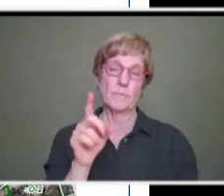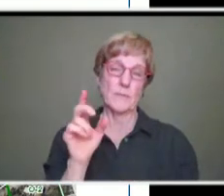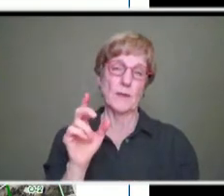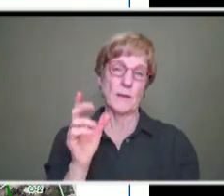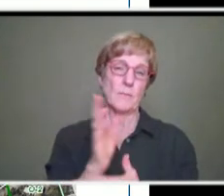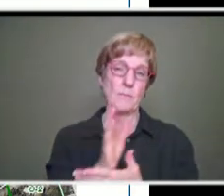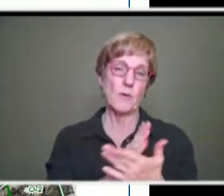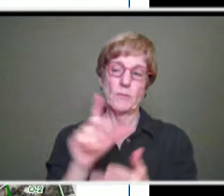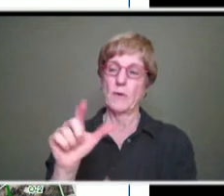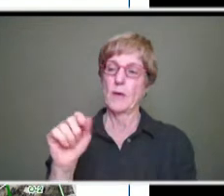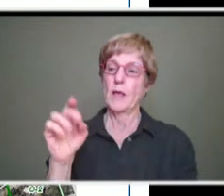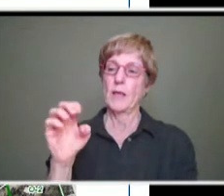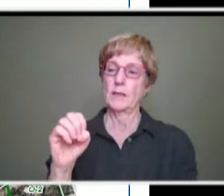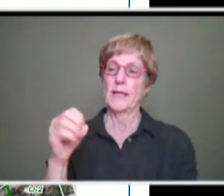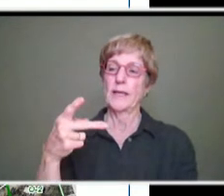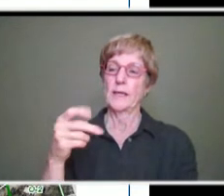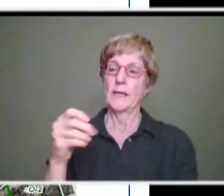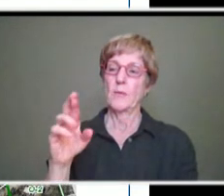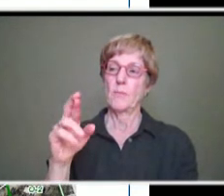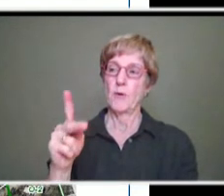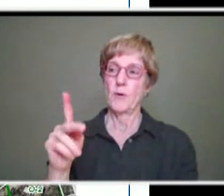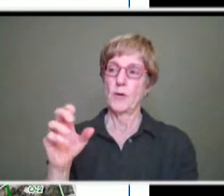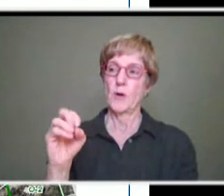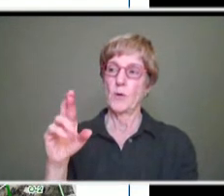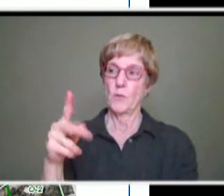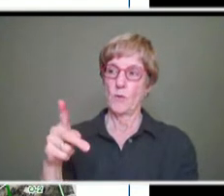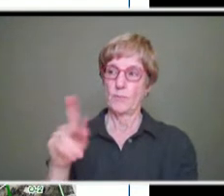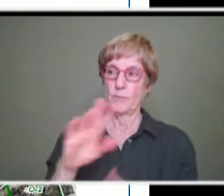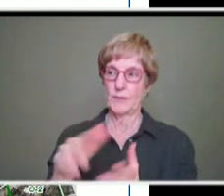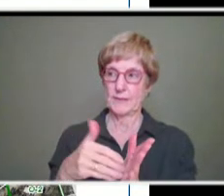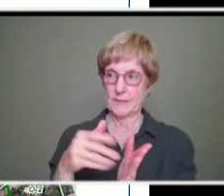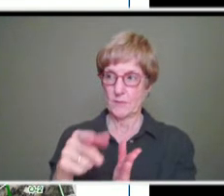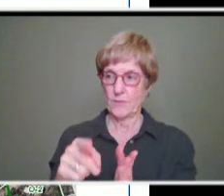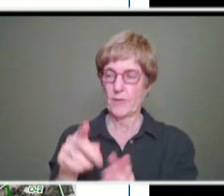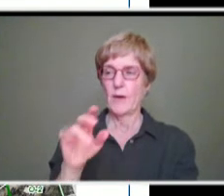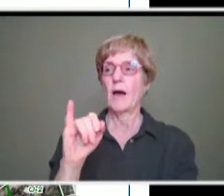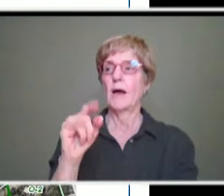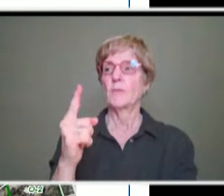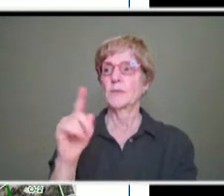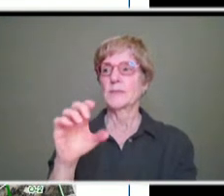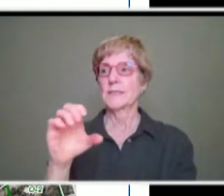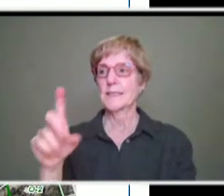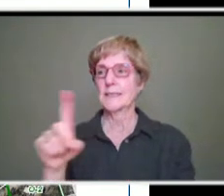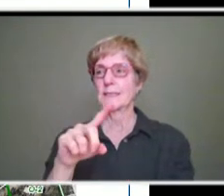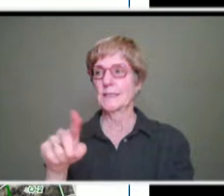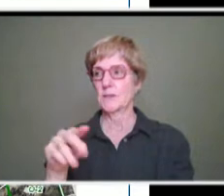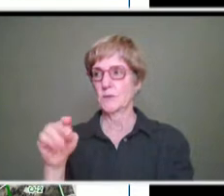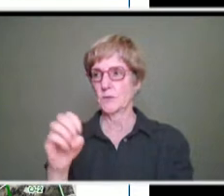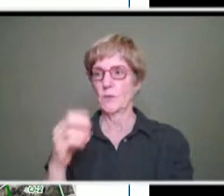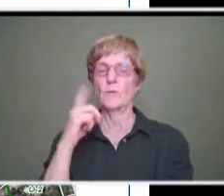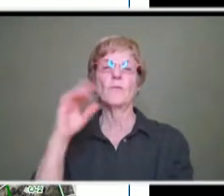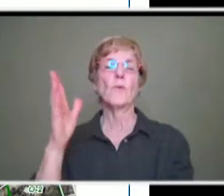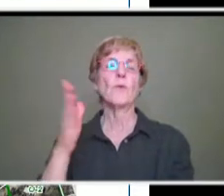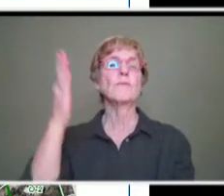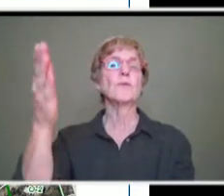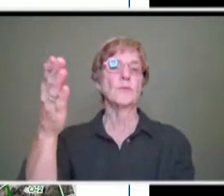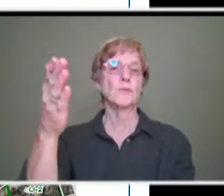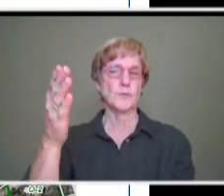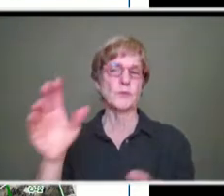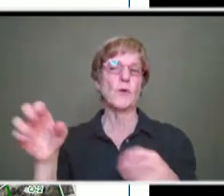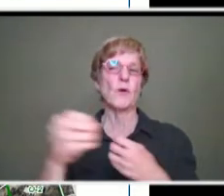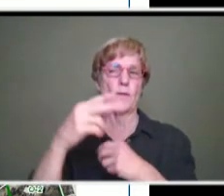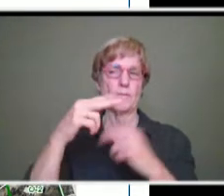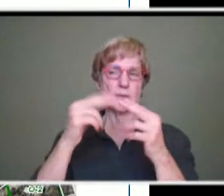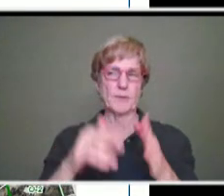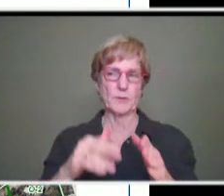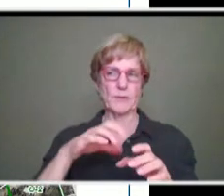Lake Point Corporate Center is is where the site is located the i1cd zone for a future office building the portion of